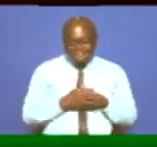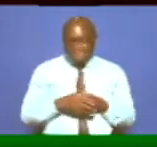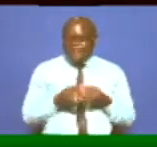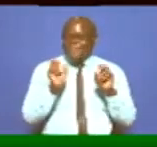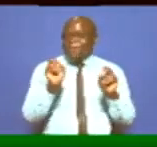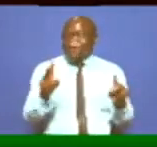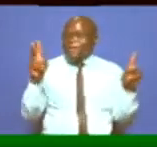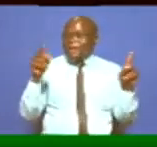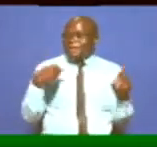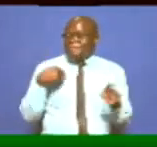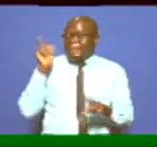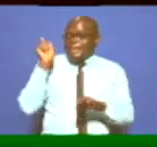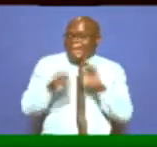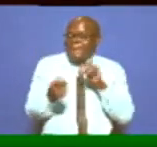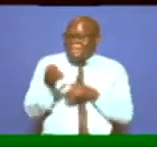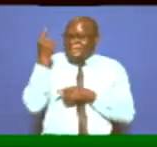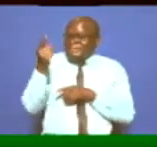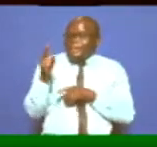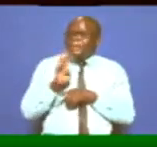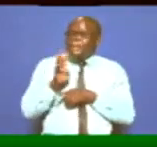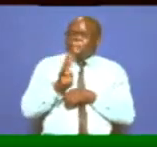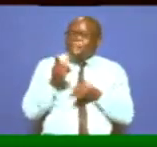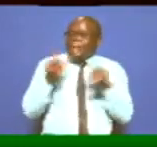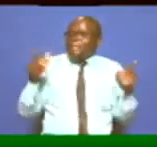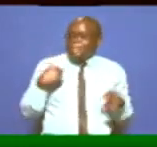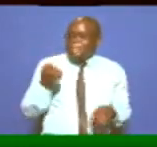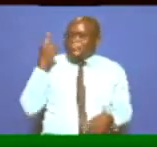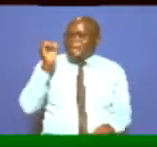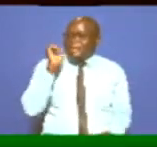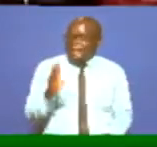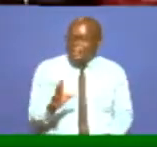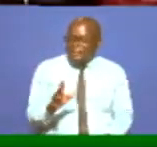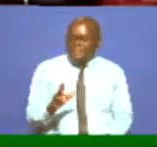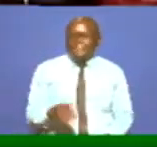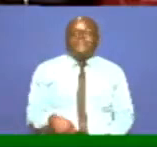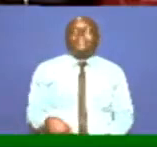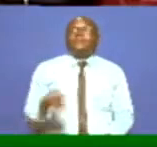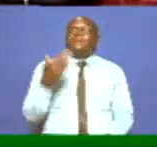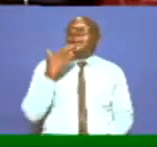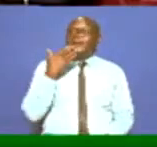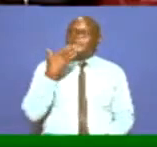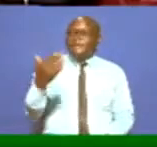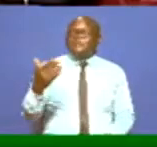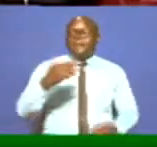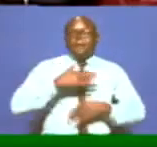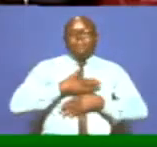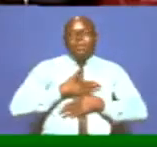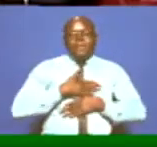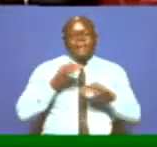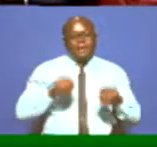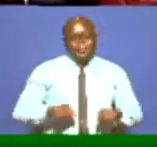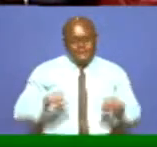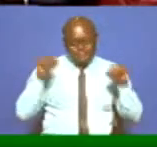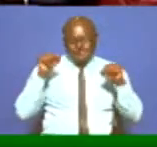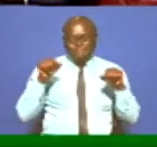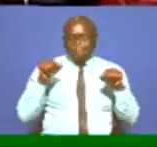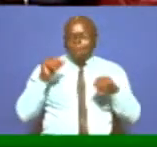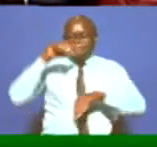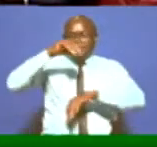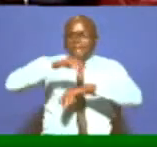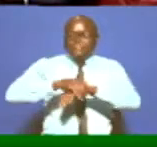could not understand the language you just spoke. Asante. Asante, Bwana Mwenyekiti. Mwenyekiti, najukua hii fursa